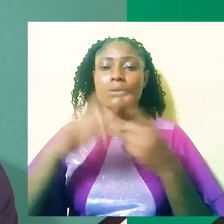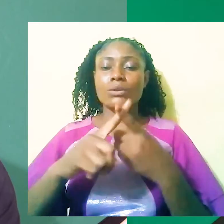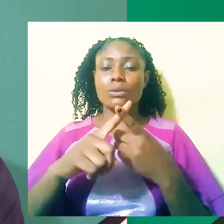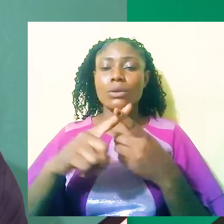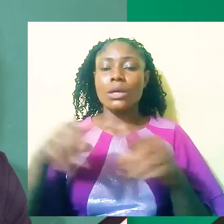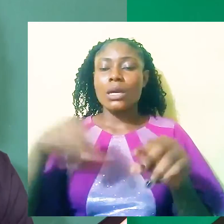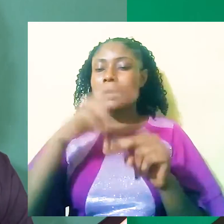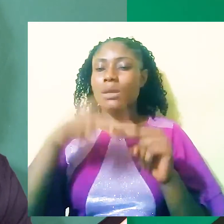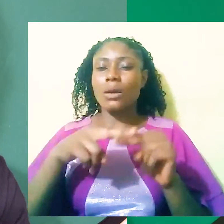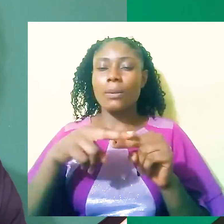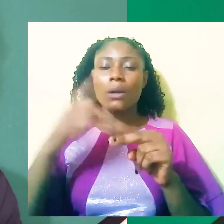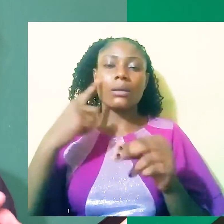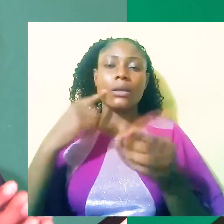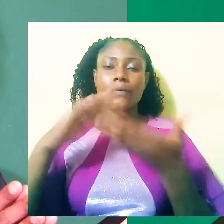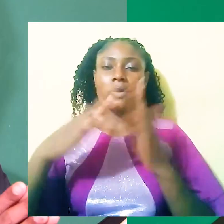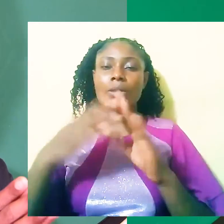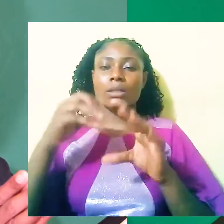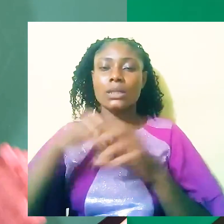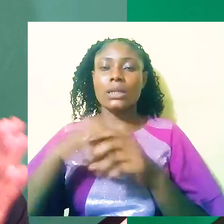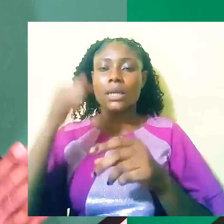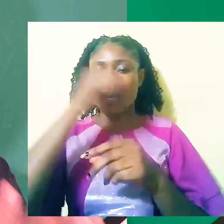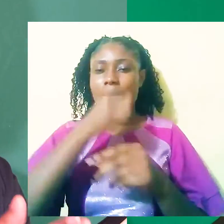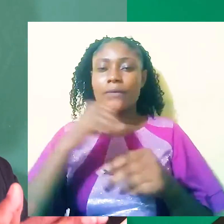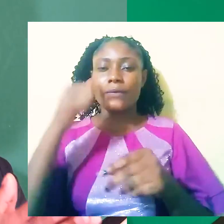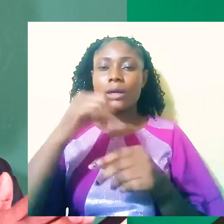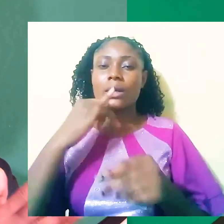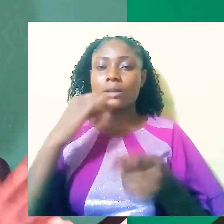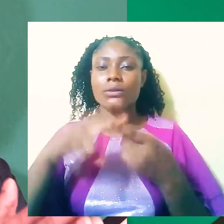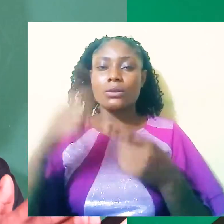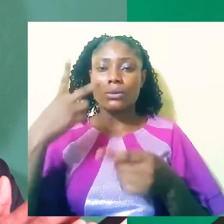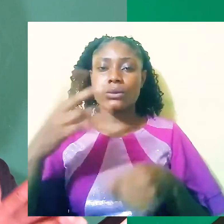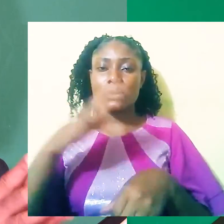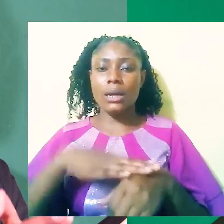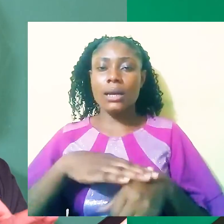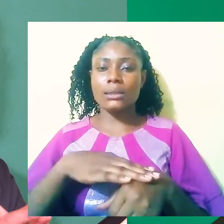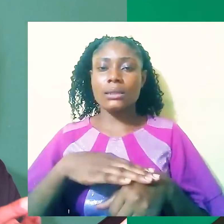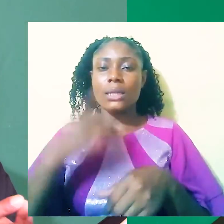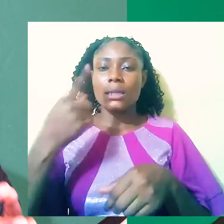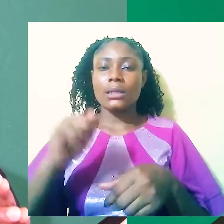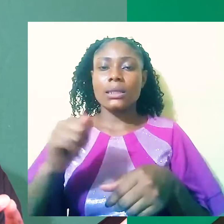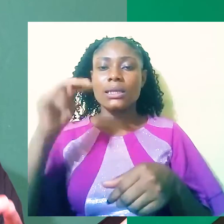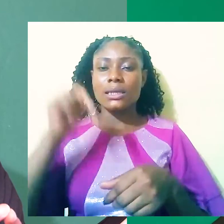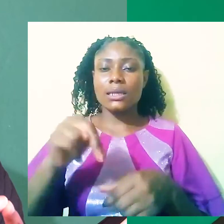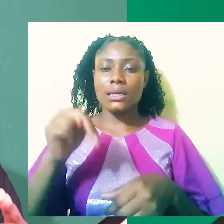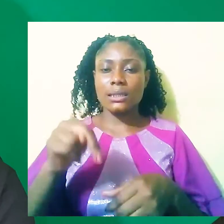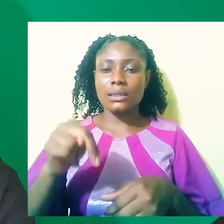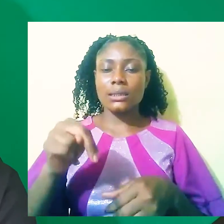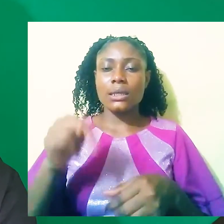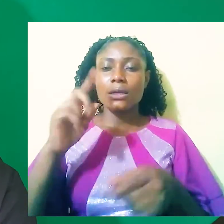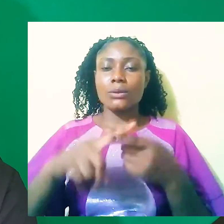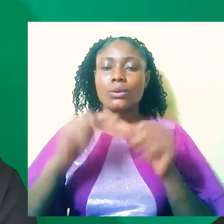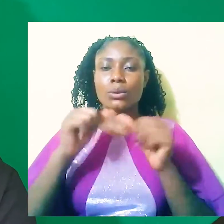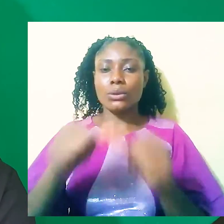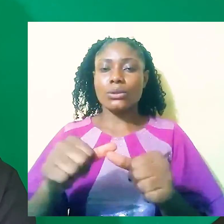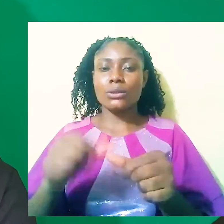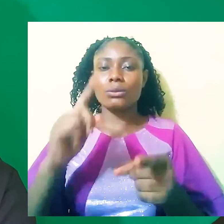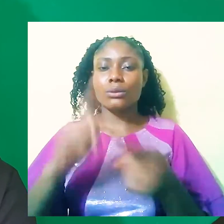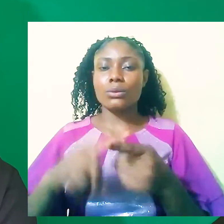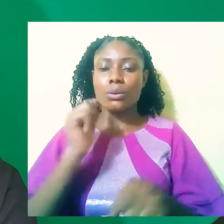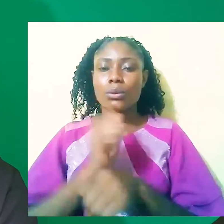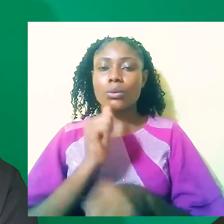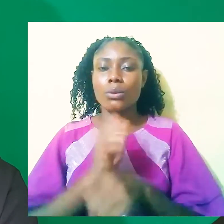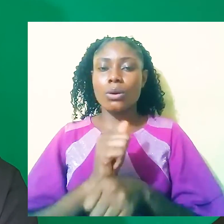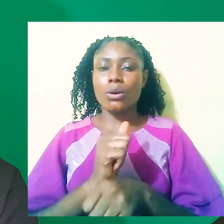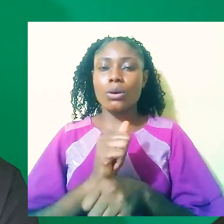the importance of this topic to an average indigenous deaf community in Africa is to look